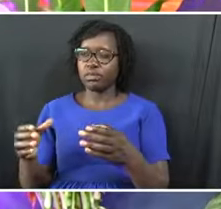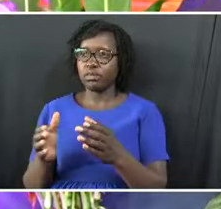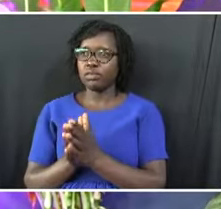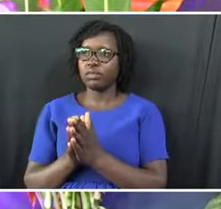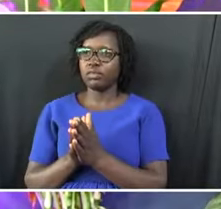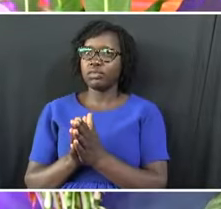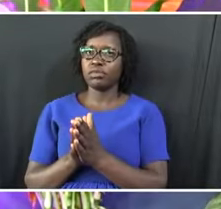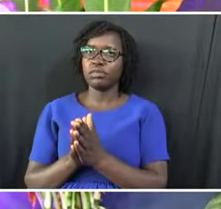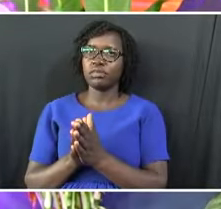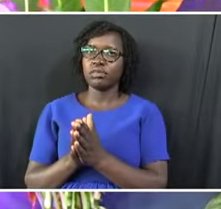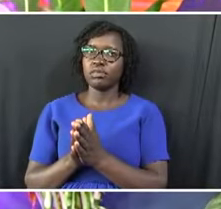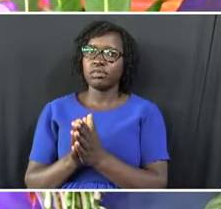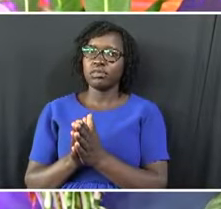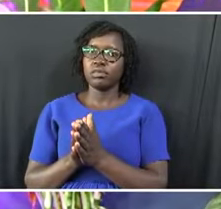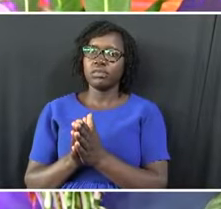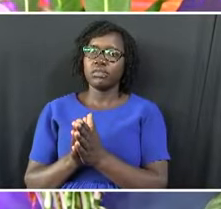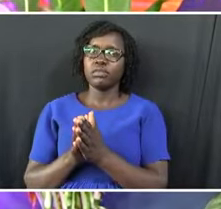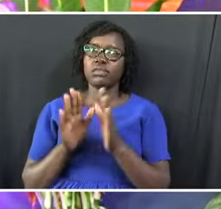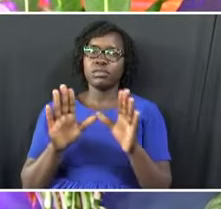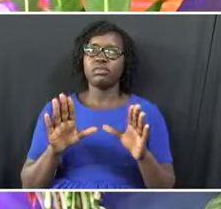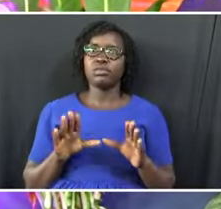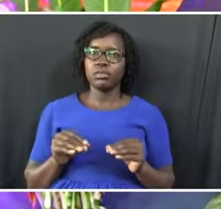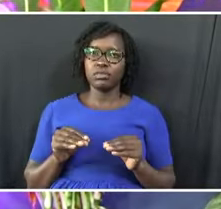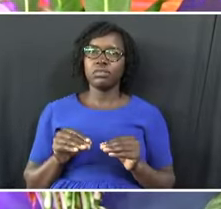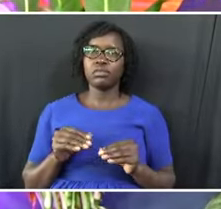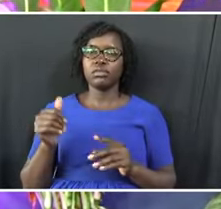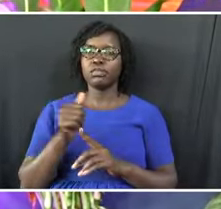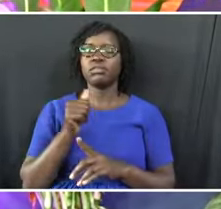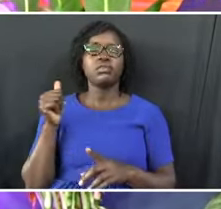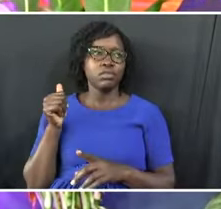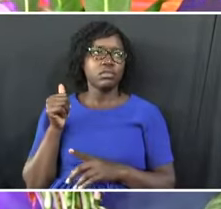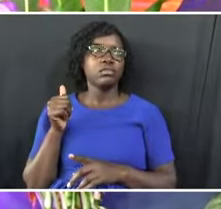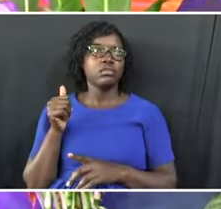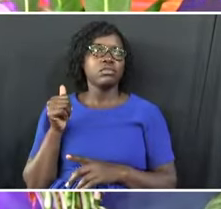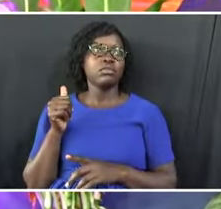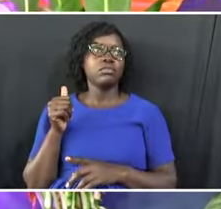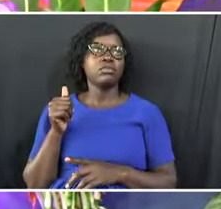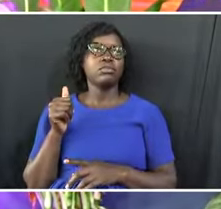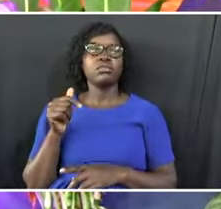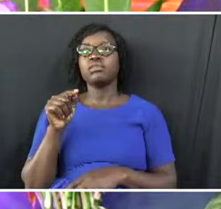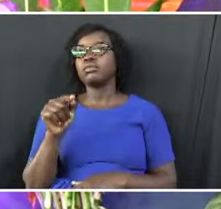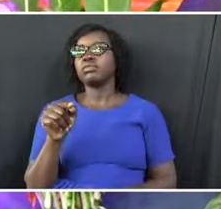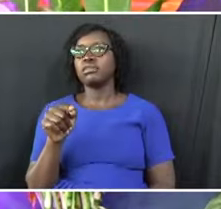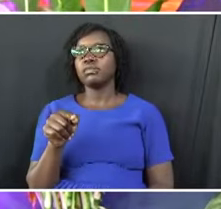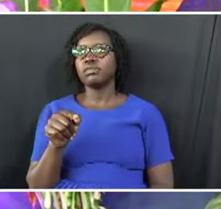Hence, acceptance and rejection. This